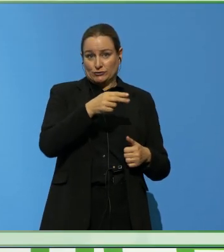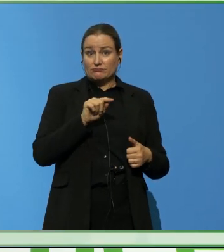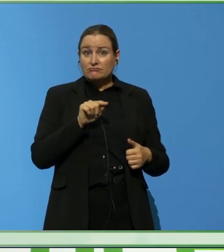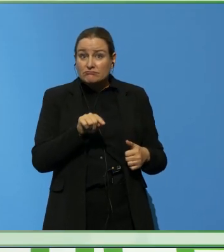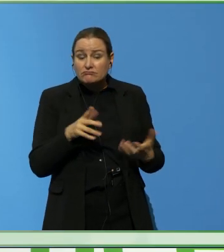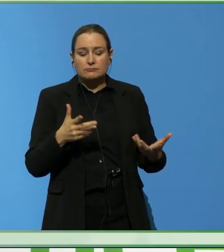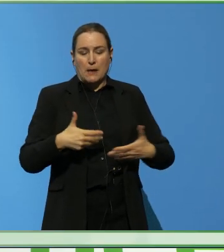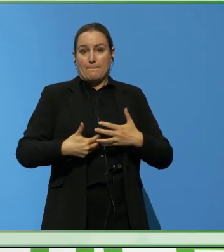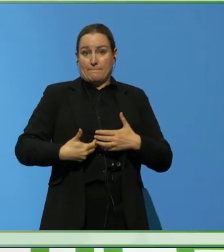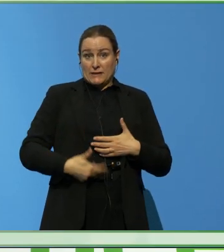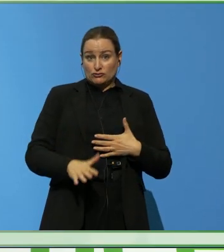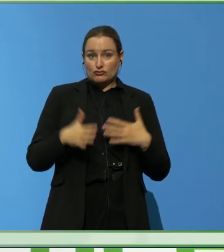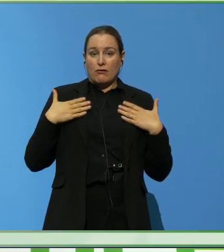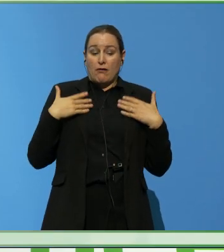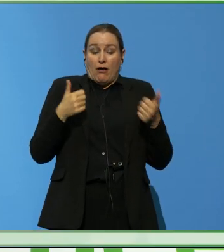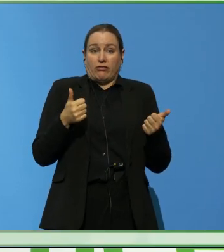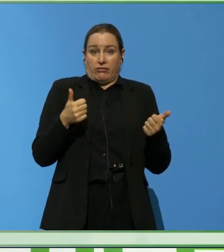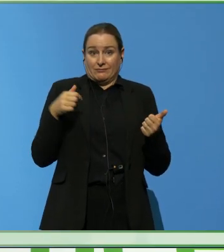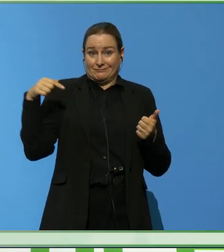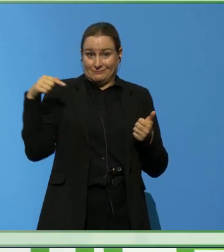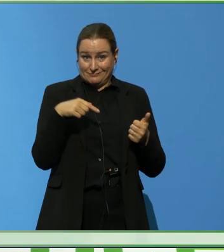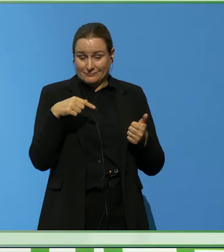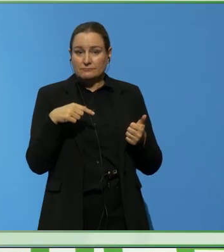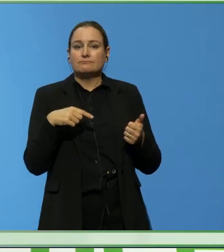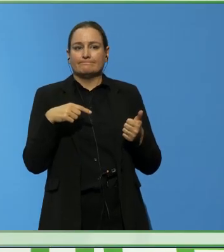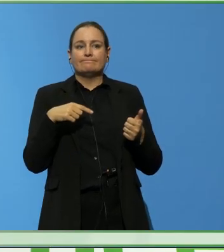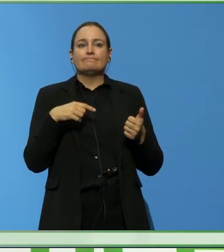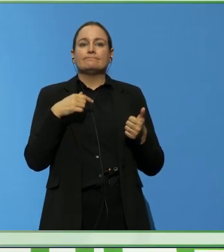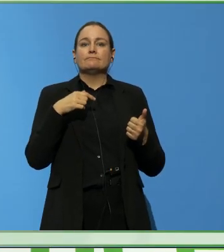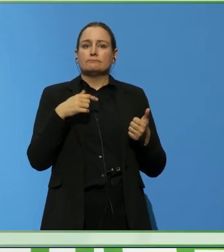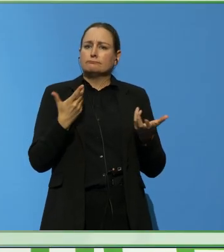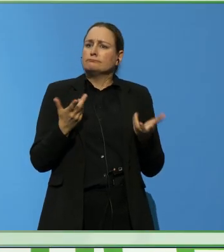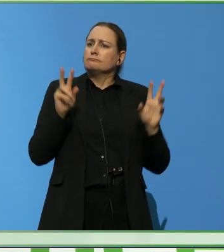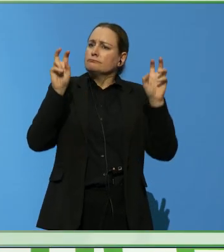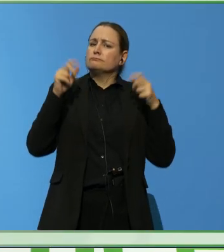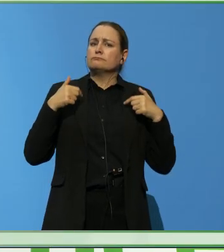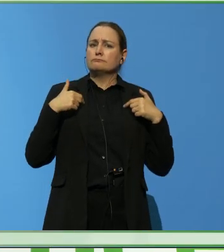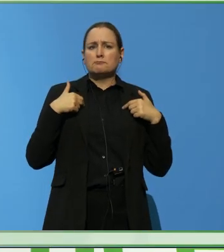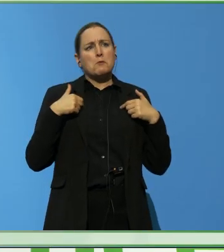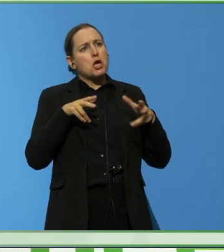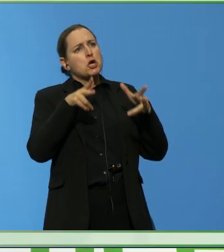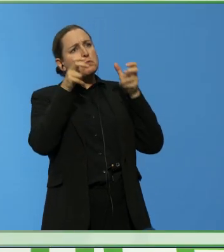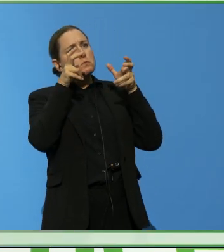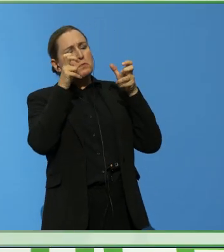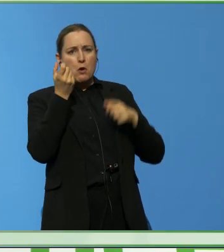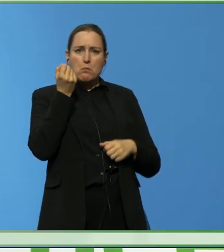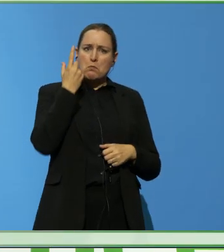hygiene is defined as having access to accurate information about the menstrual